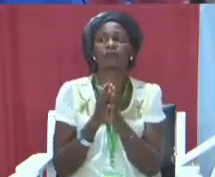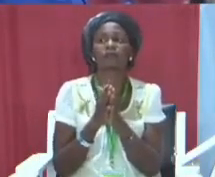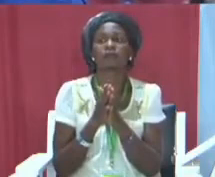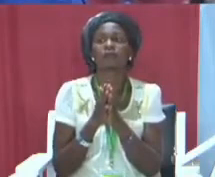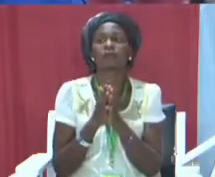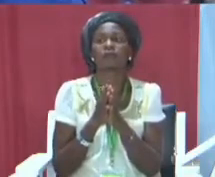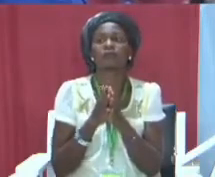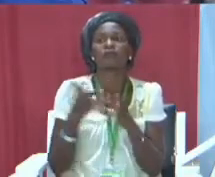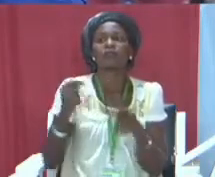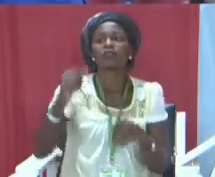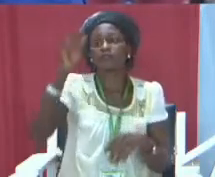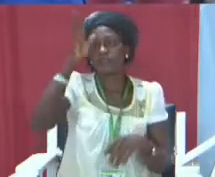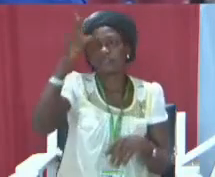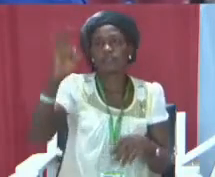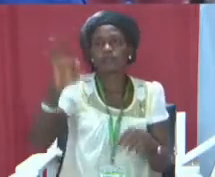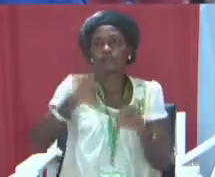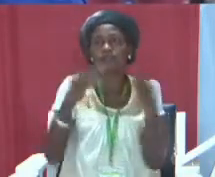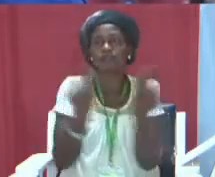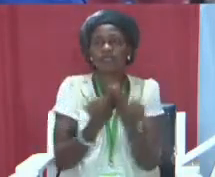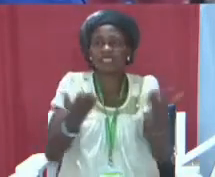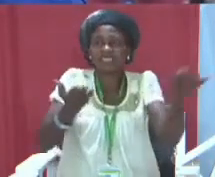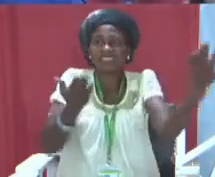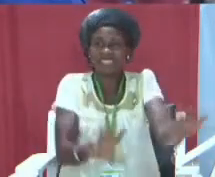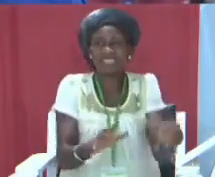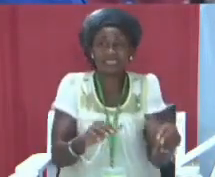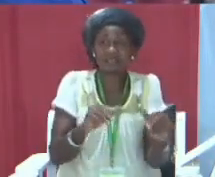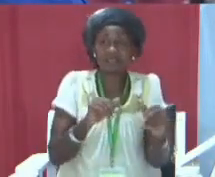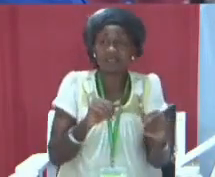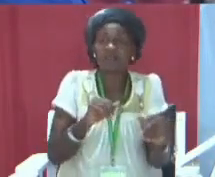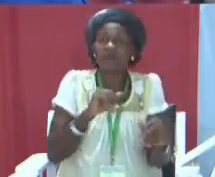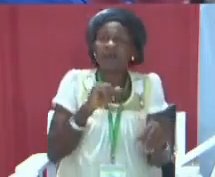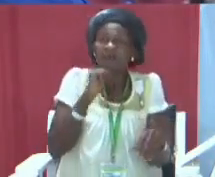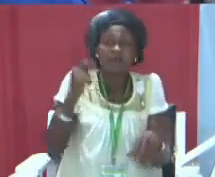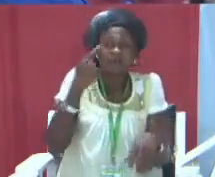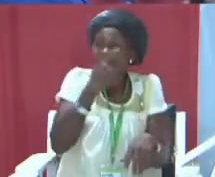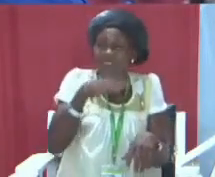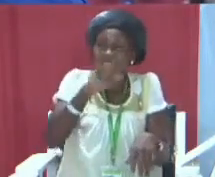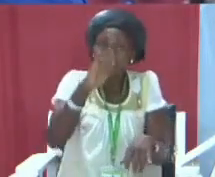The father of the family died suddenly, untimely death.